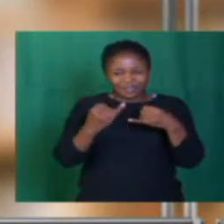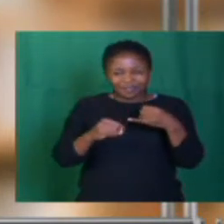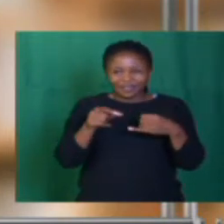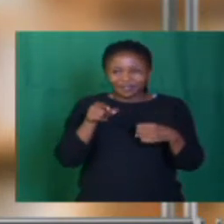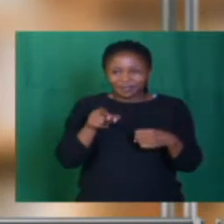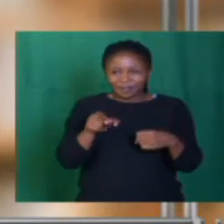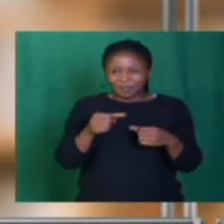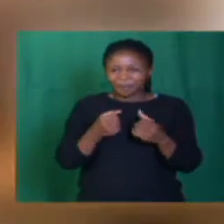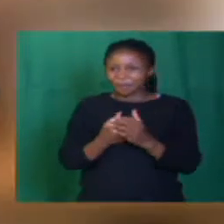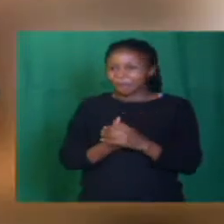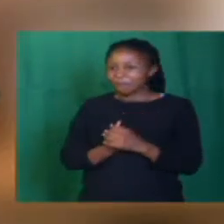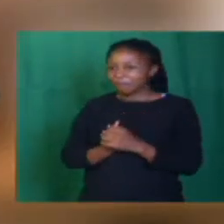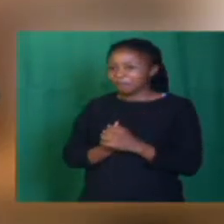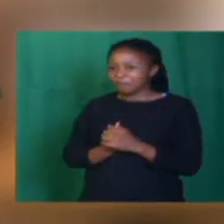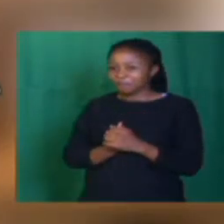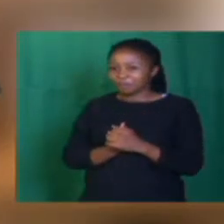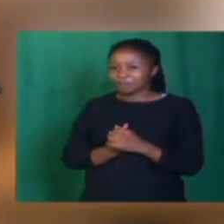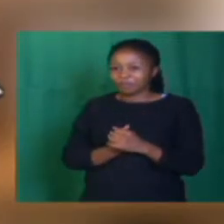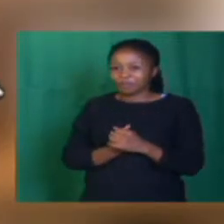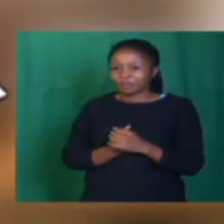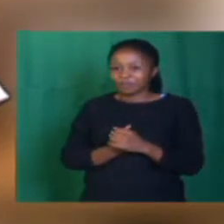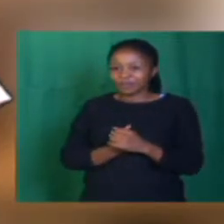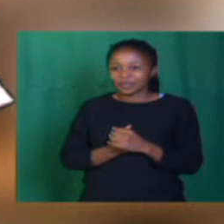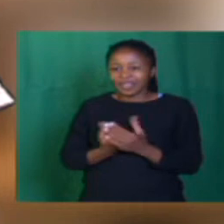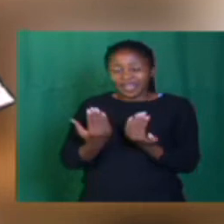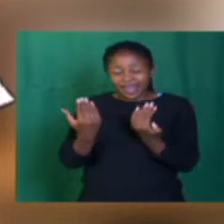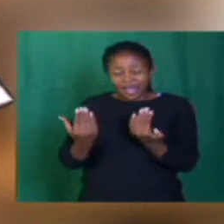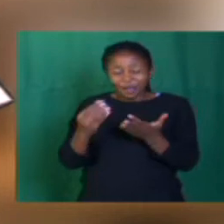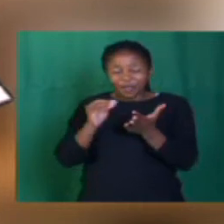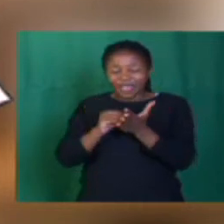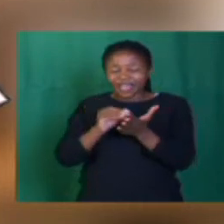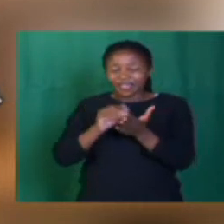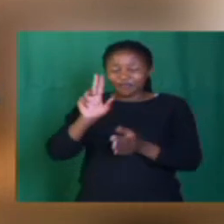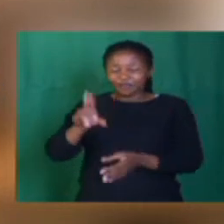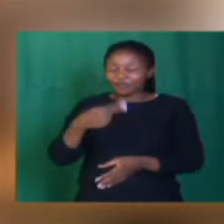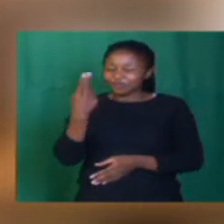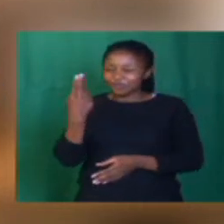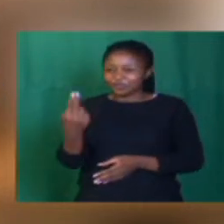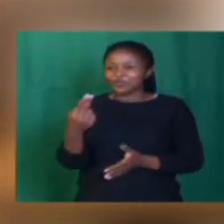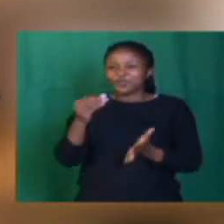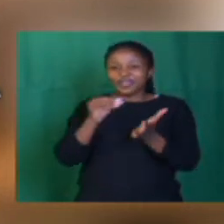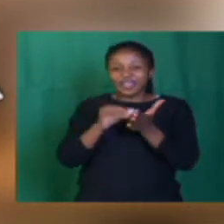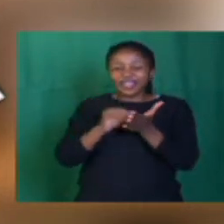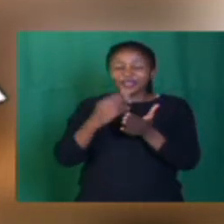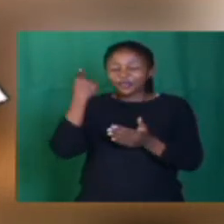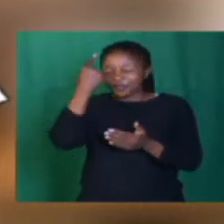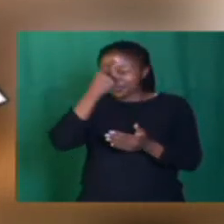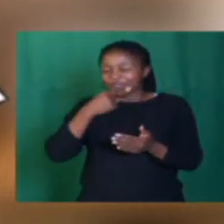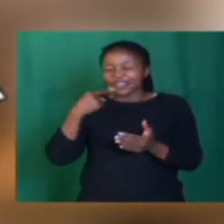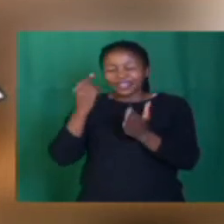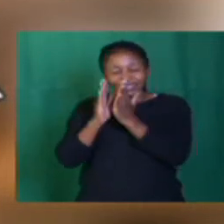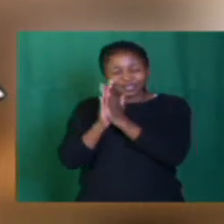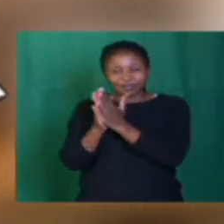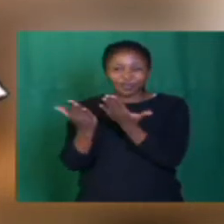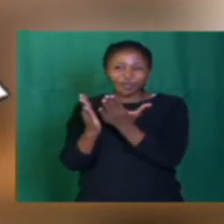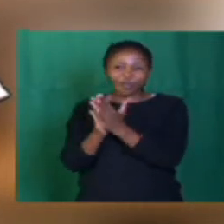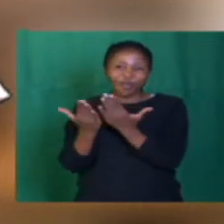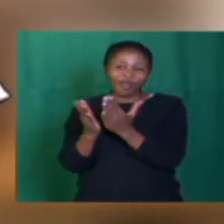our social media platforms, Lerato. Well, we have YouTube and Facebook where we are live from 2 p.m.